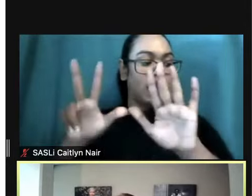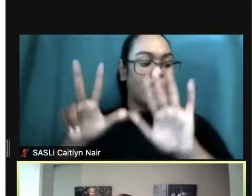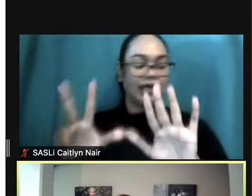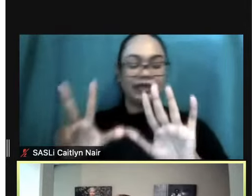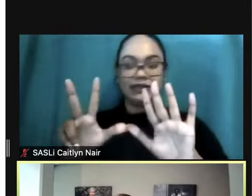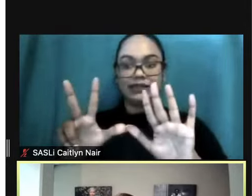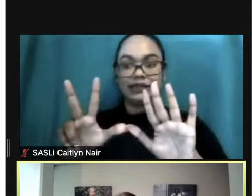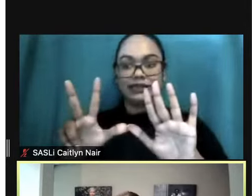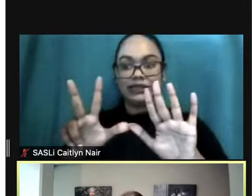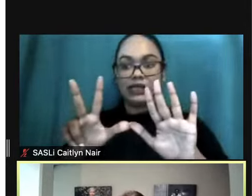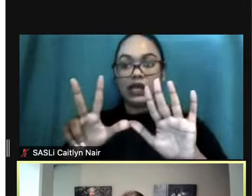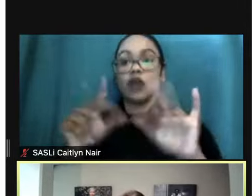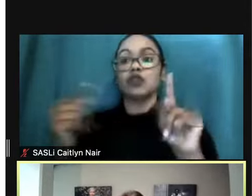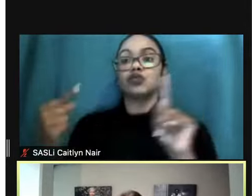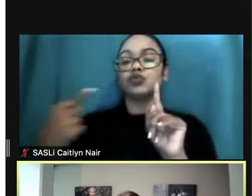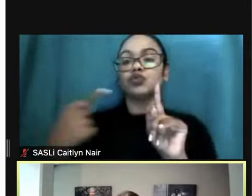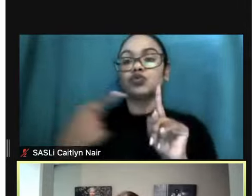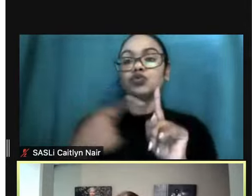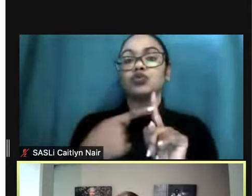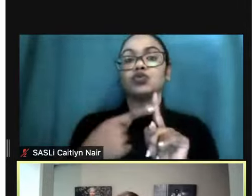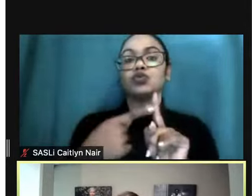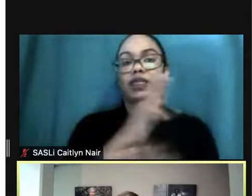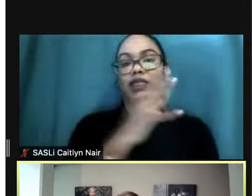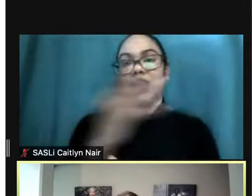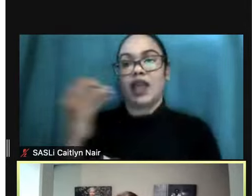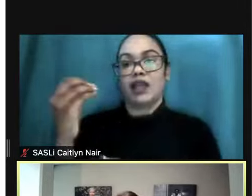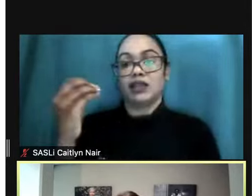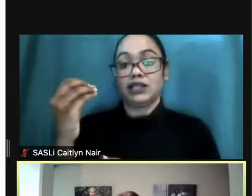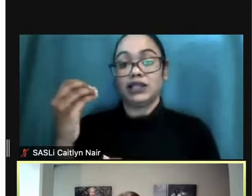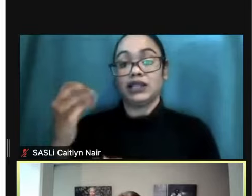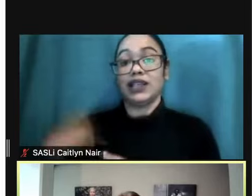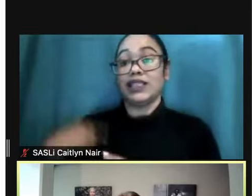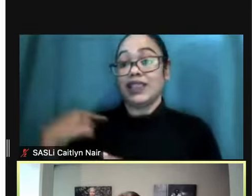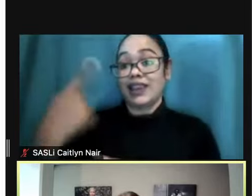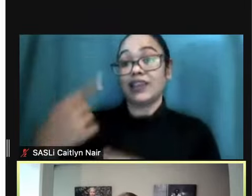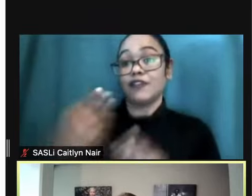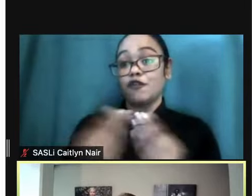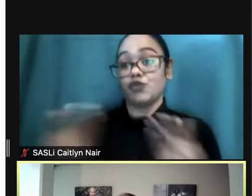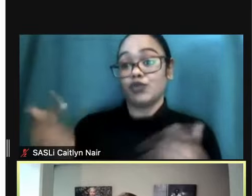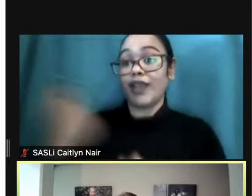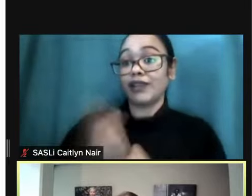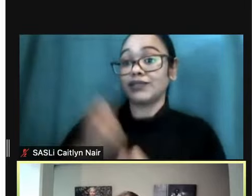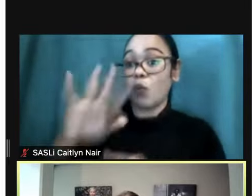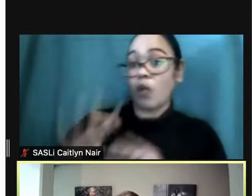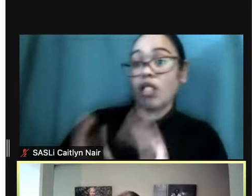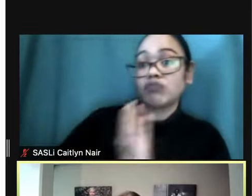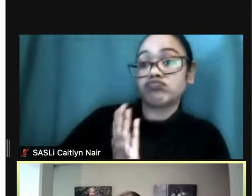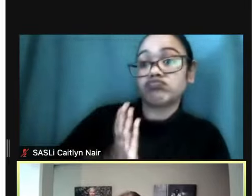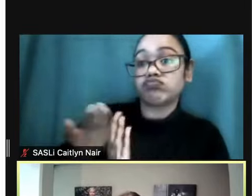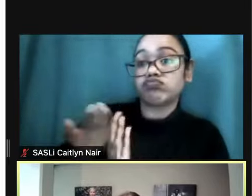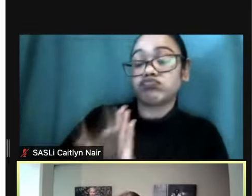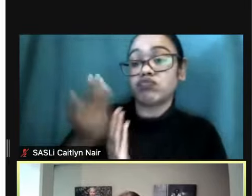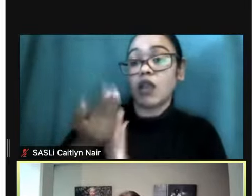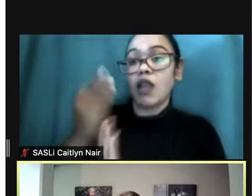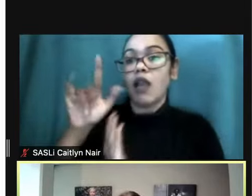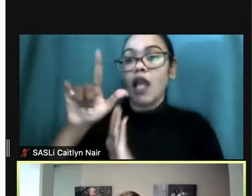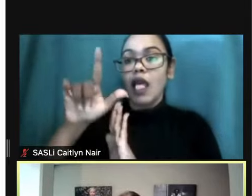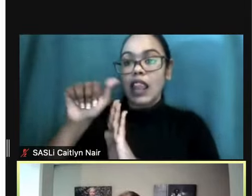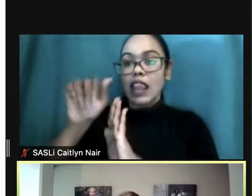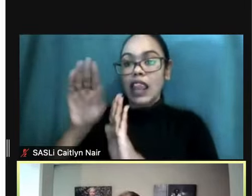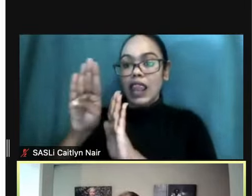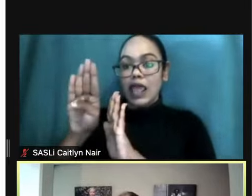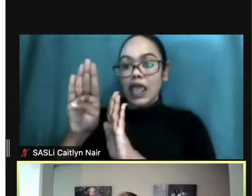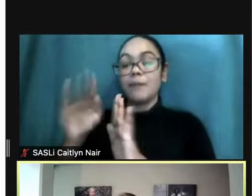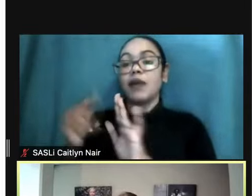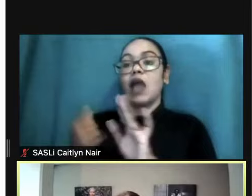be close to 200-300 in the next few days. Yeah, and both at my lab at the CRISP, but also at the